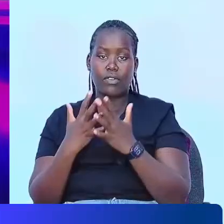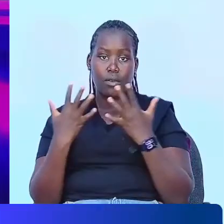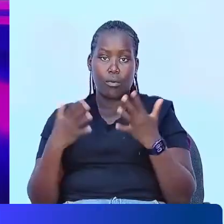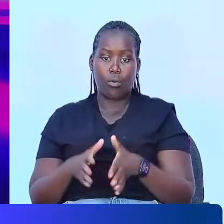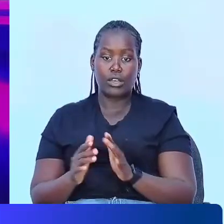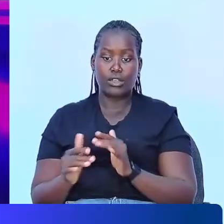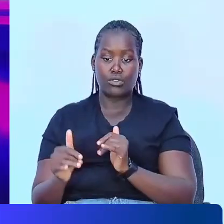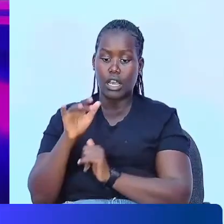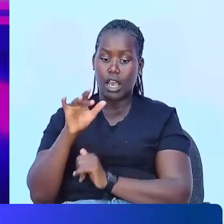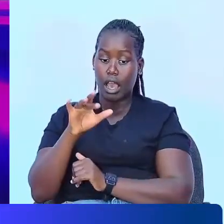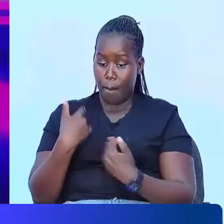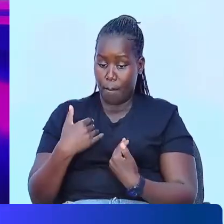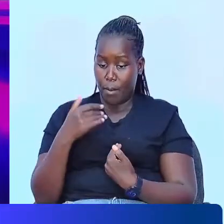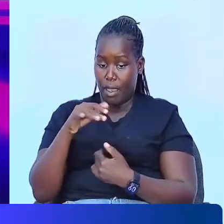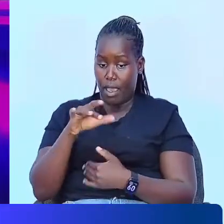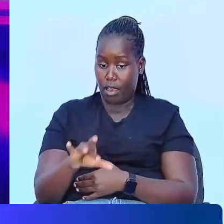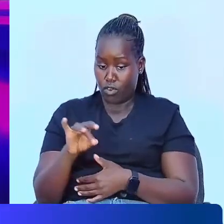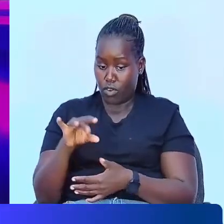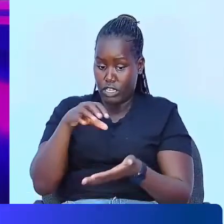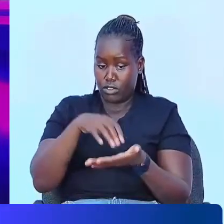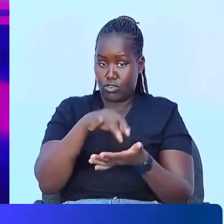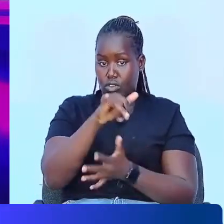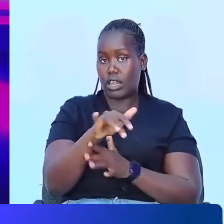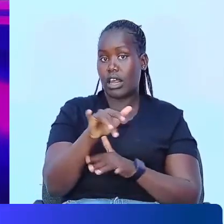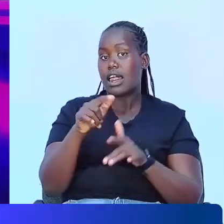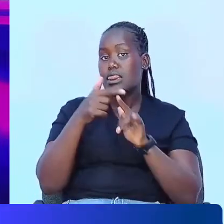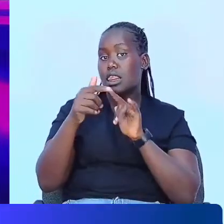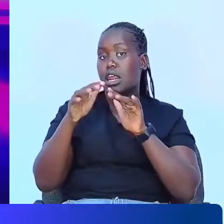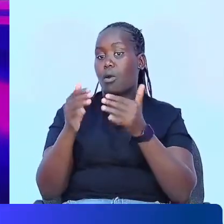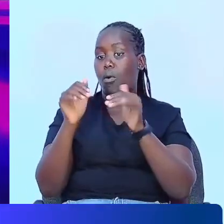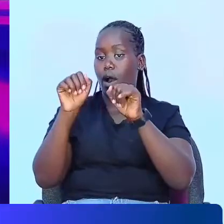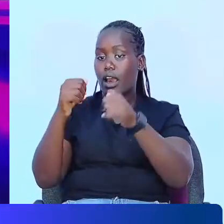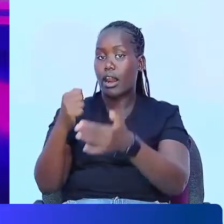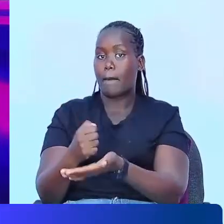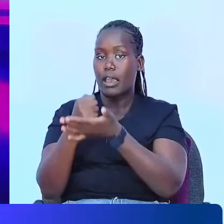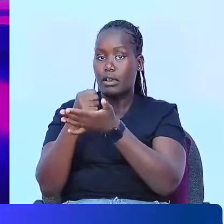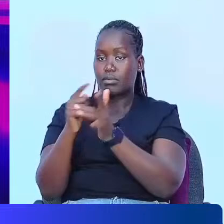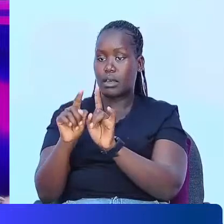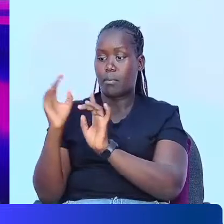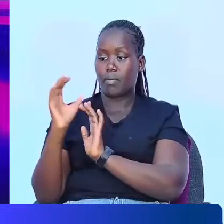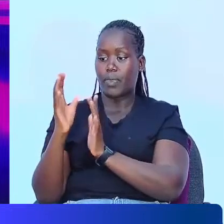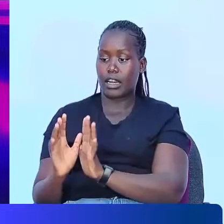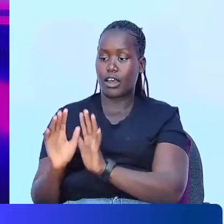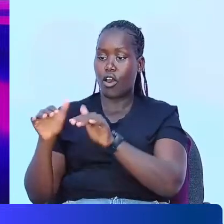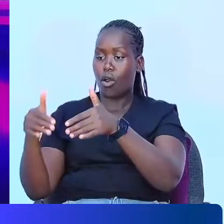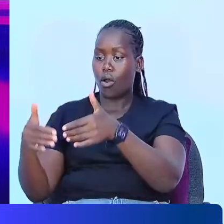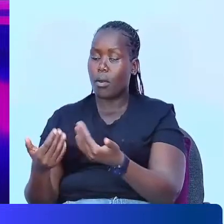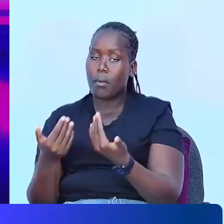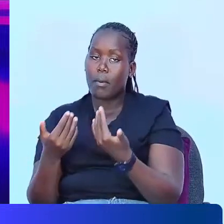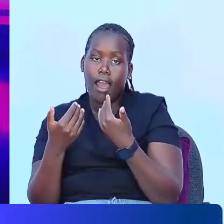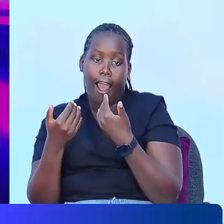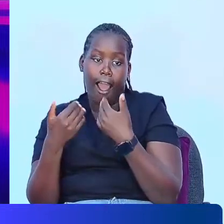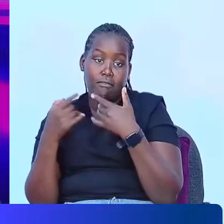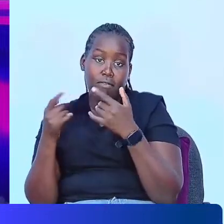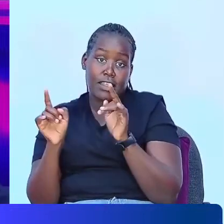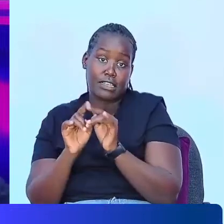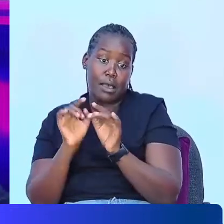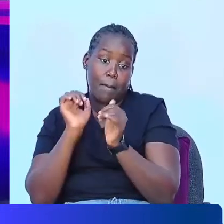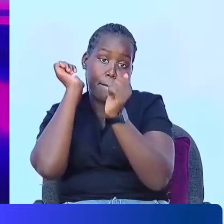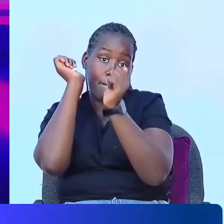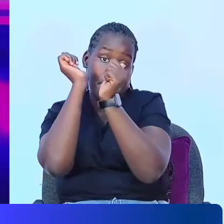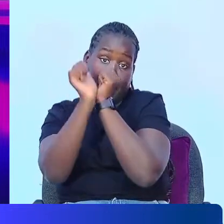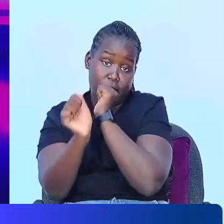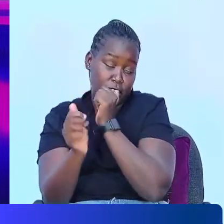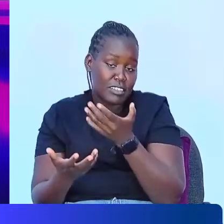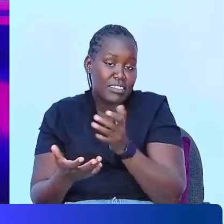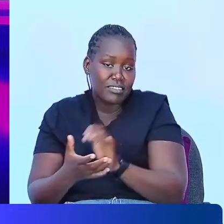such a situation. How am I helped as a client? Or will I face the same wrath because I did not go into